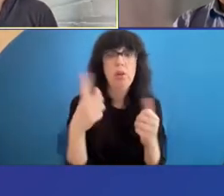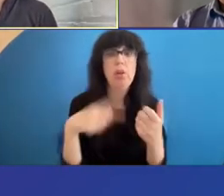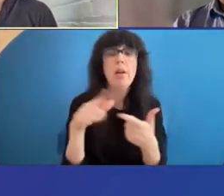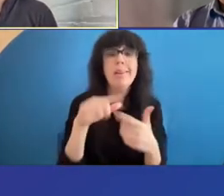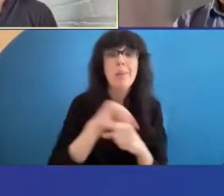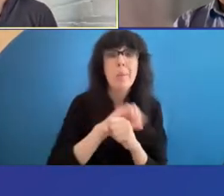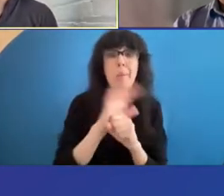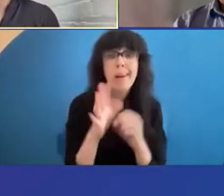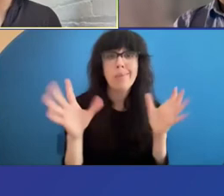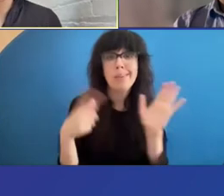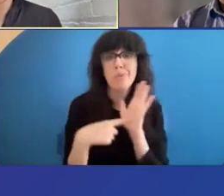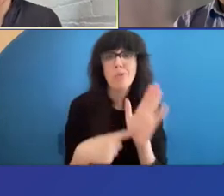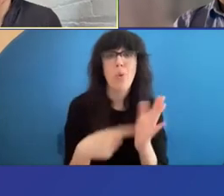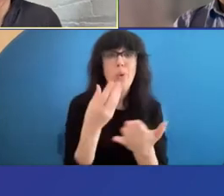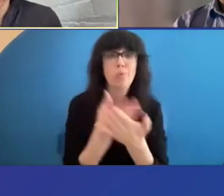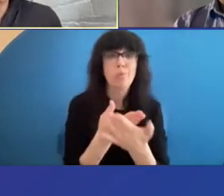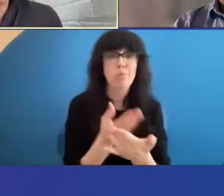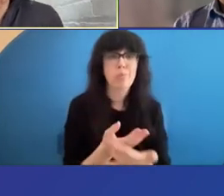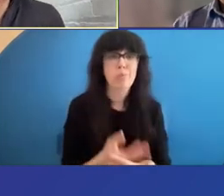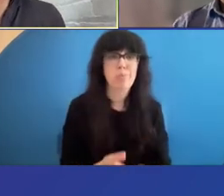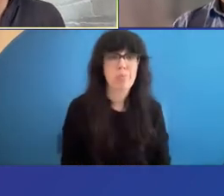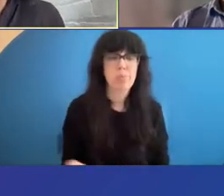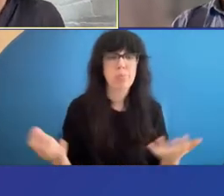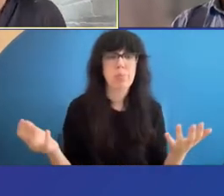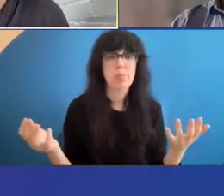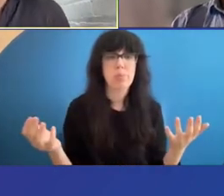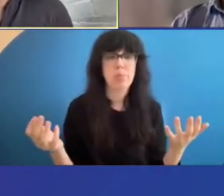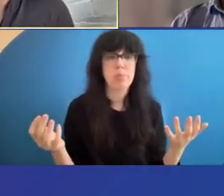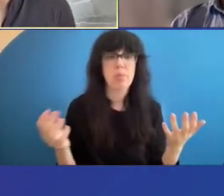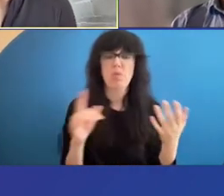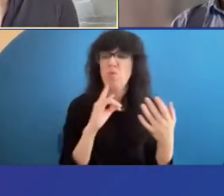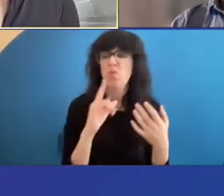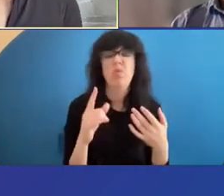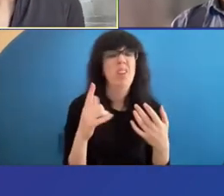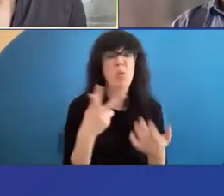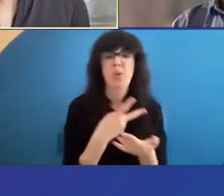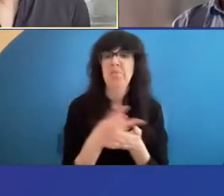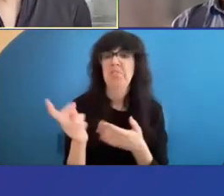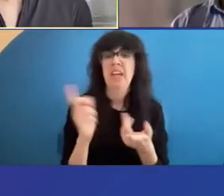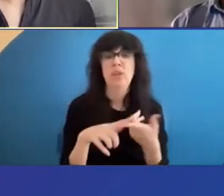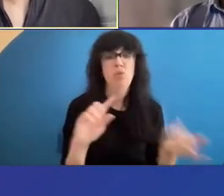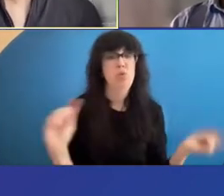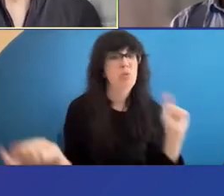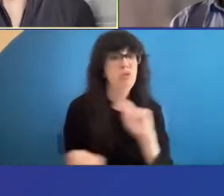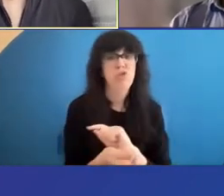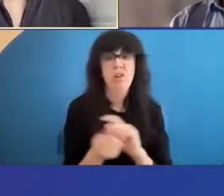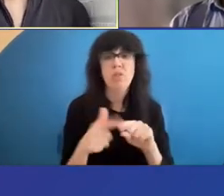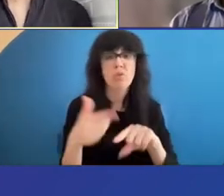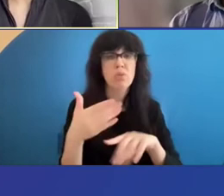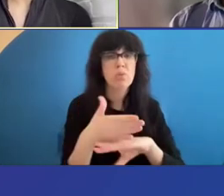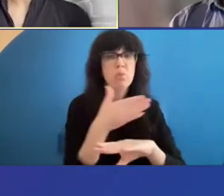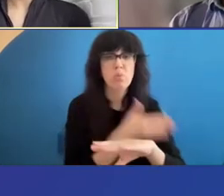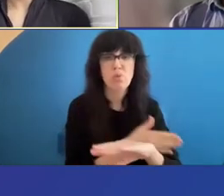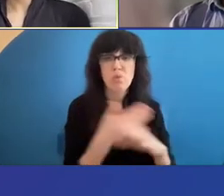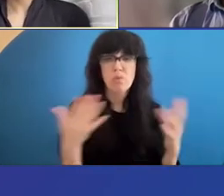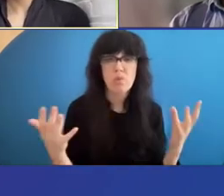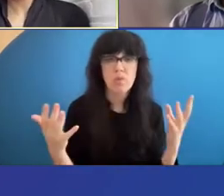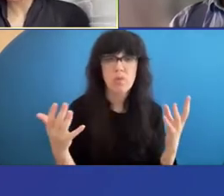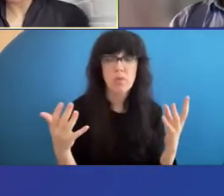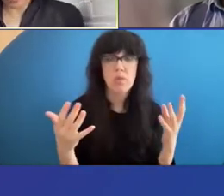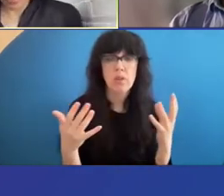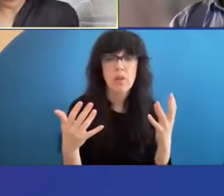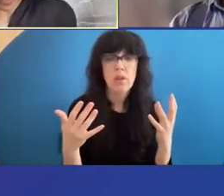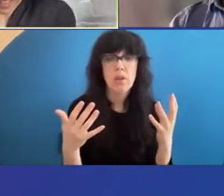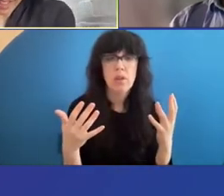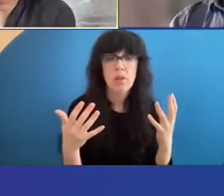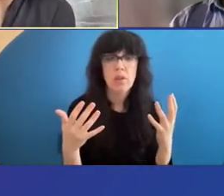shown them, and how much we have failed to make change, how much we think about, but